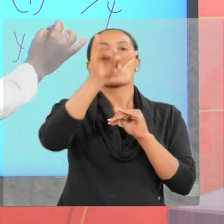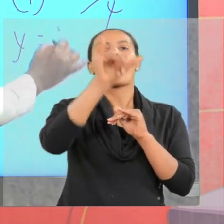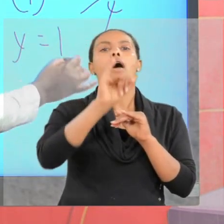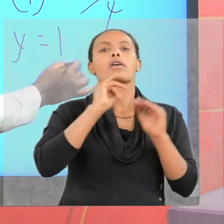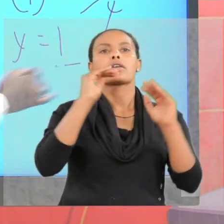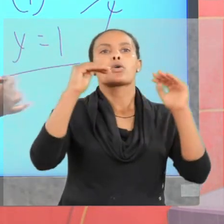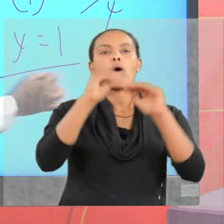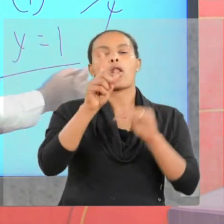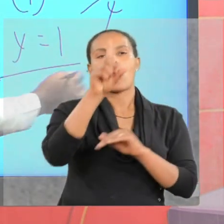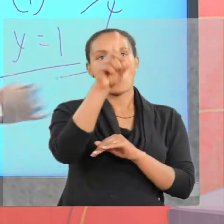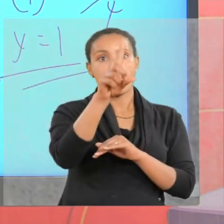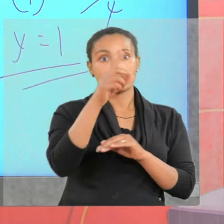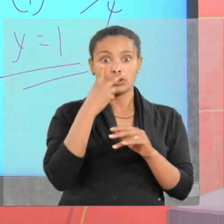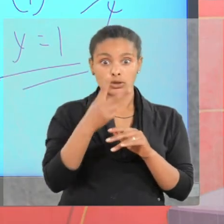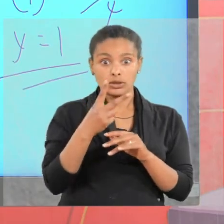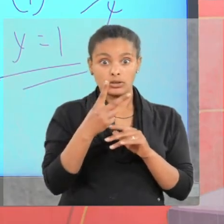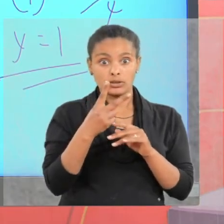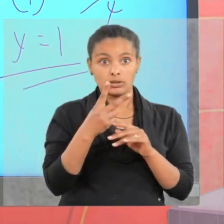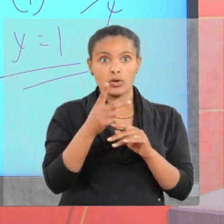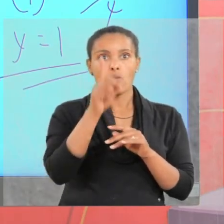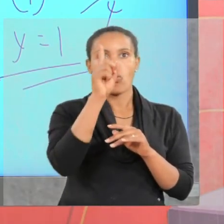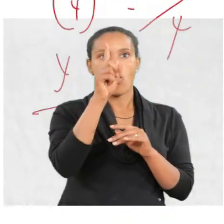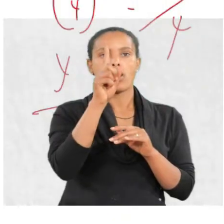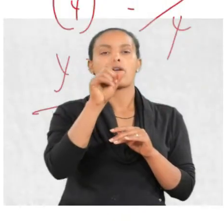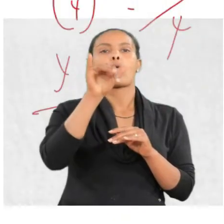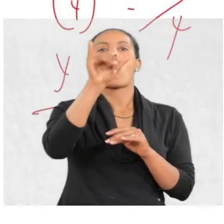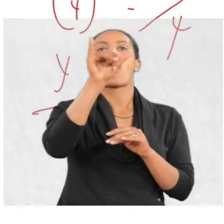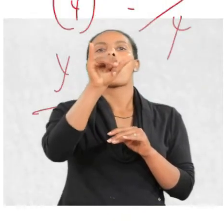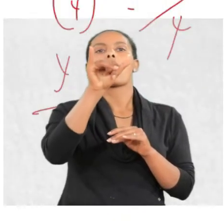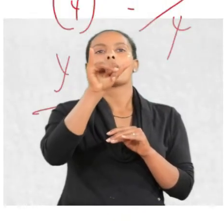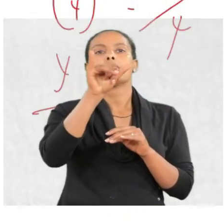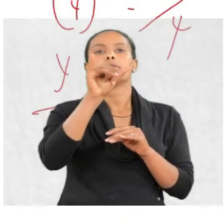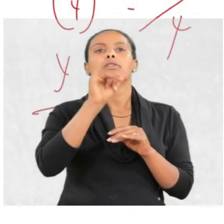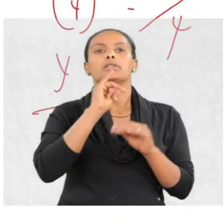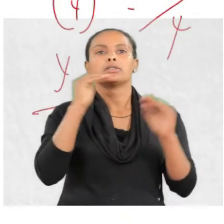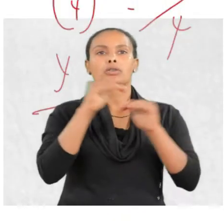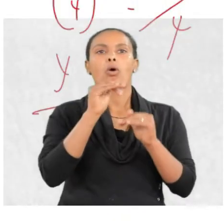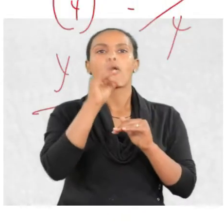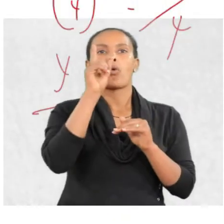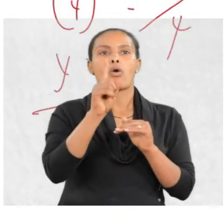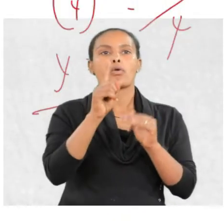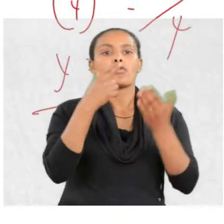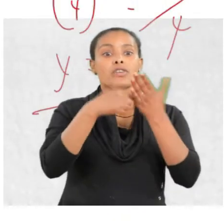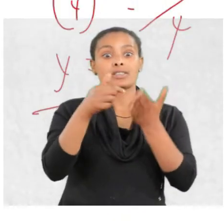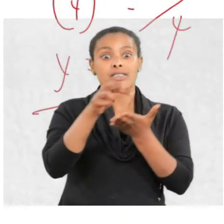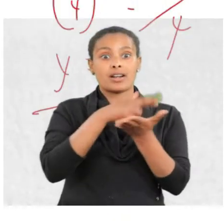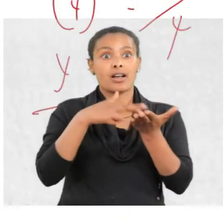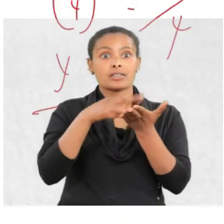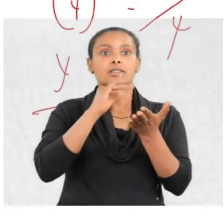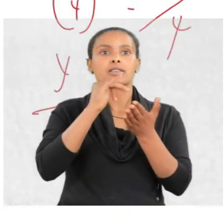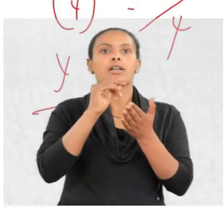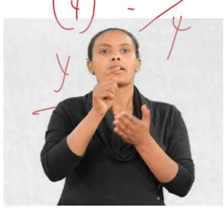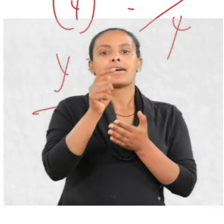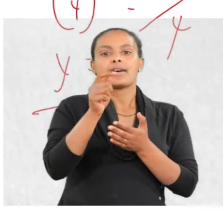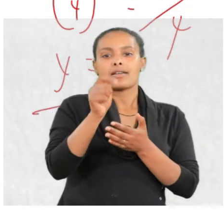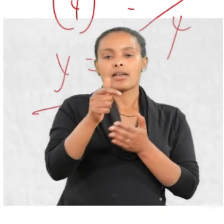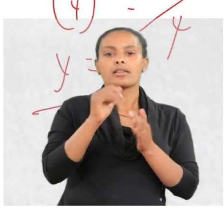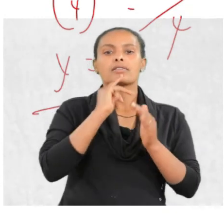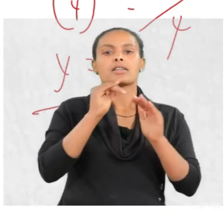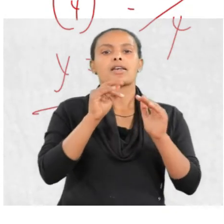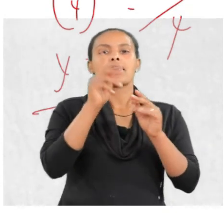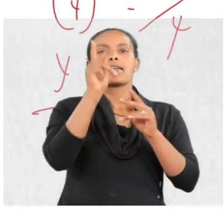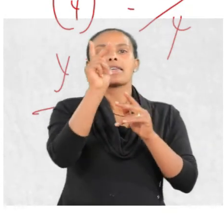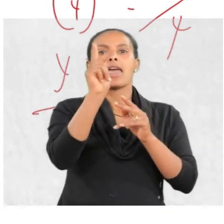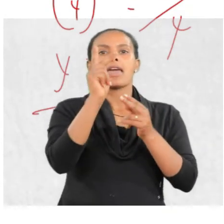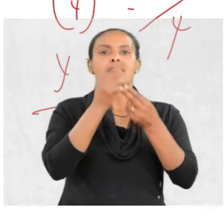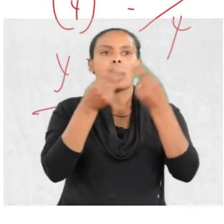equal 1. You see, Y equal 1. Rate law for this reaction is rate equal K